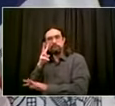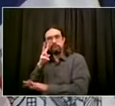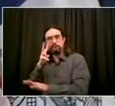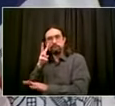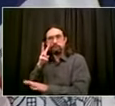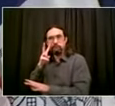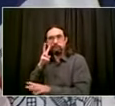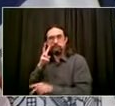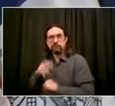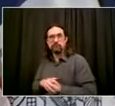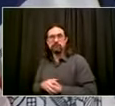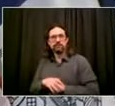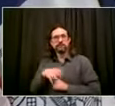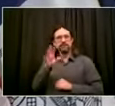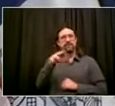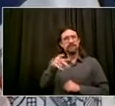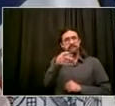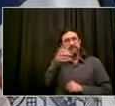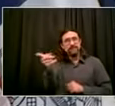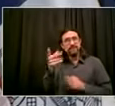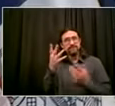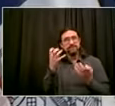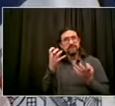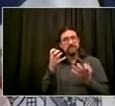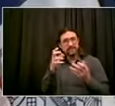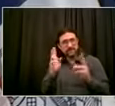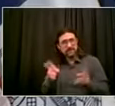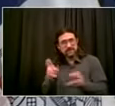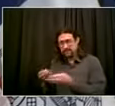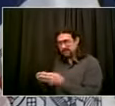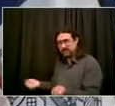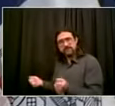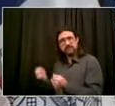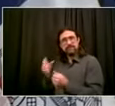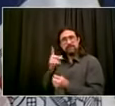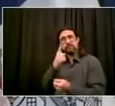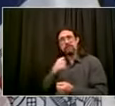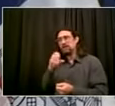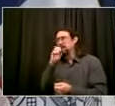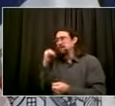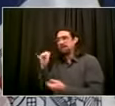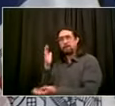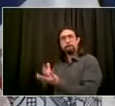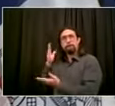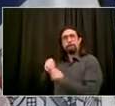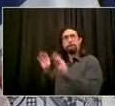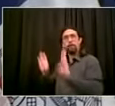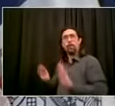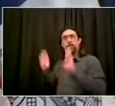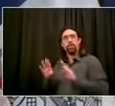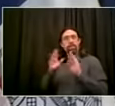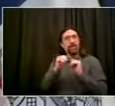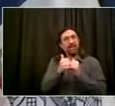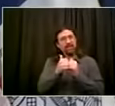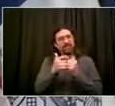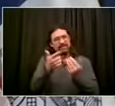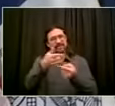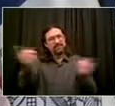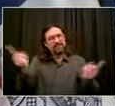through this quickly. So hopefully we get good news on Central Queens soon and then the other areas soon thereafter. Go ahead.